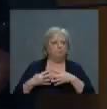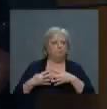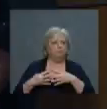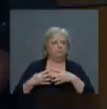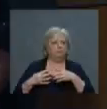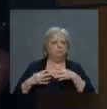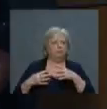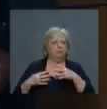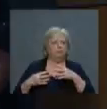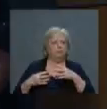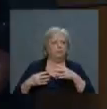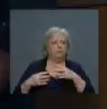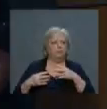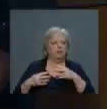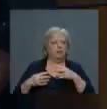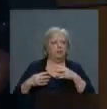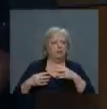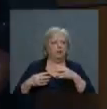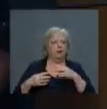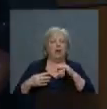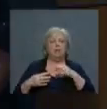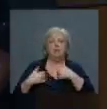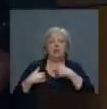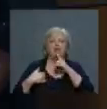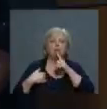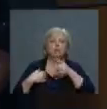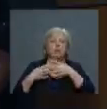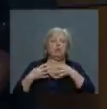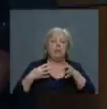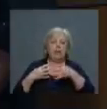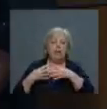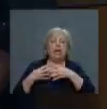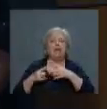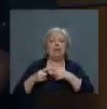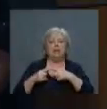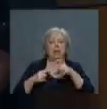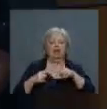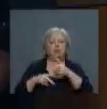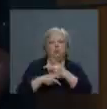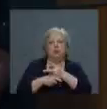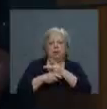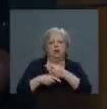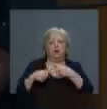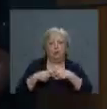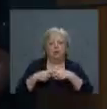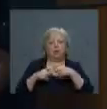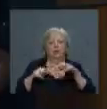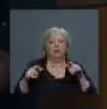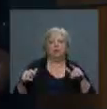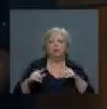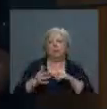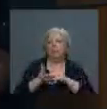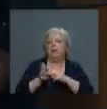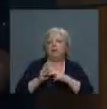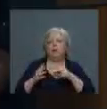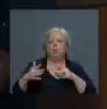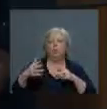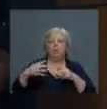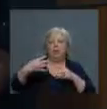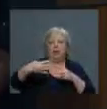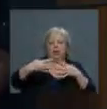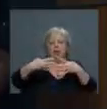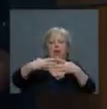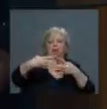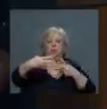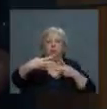their utilities and all their streets. So they have what they call a passive gate. So when you drive up to it, it automatically opens. They